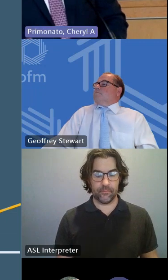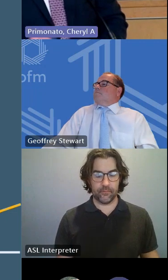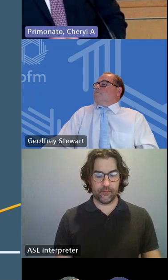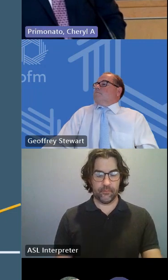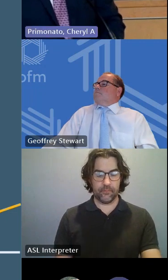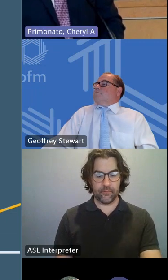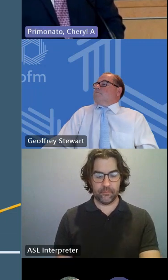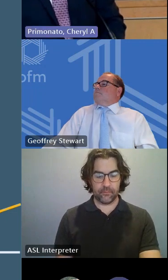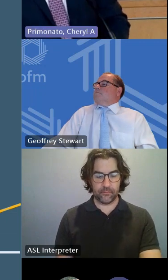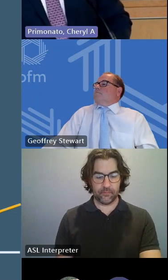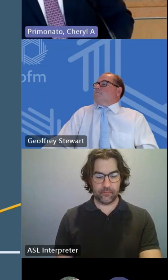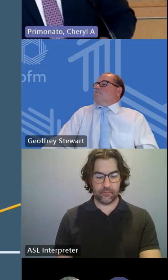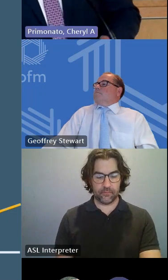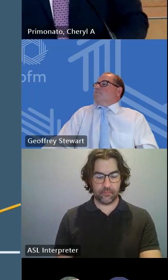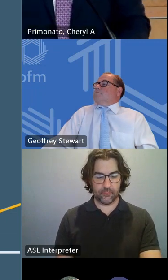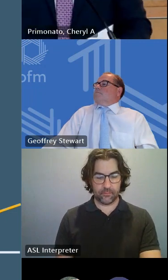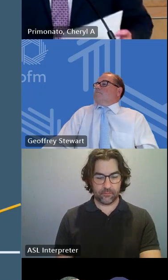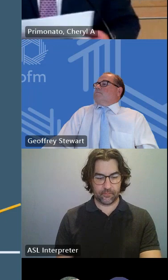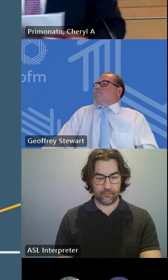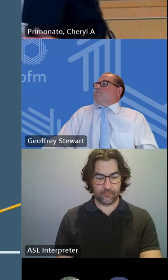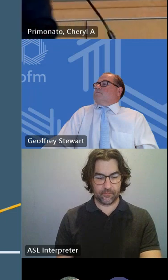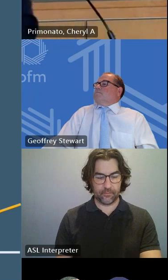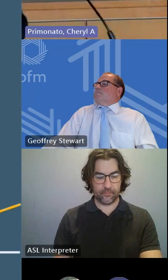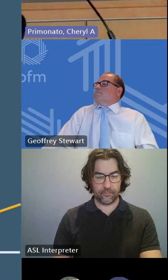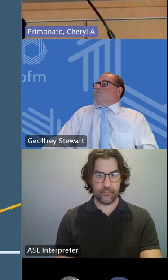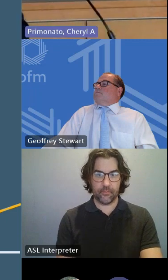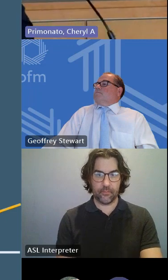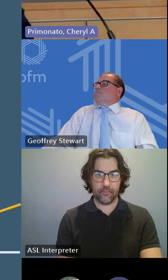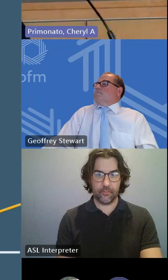Thank you. Thank you very much.